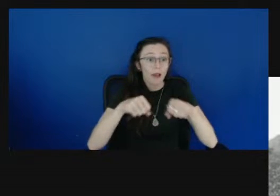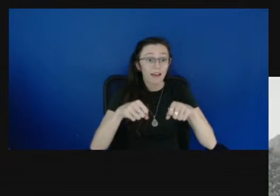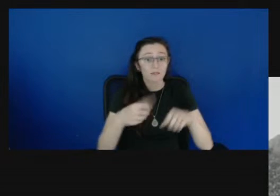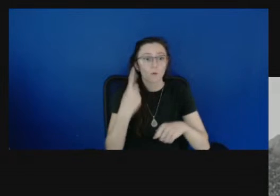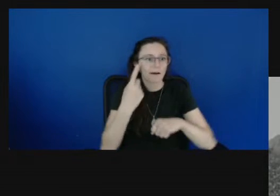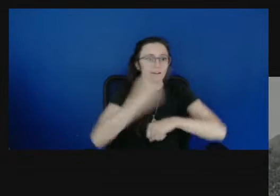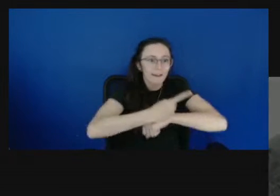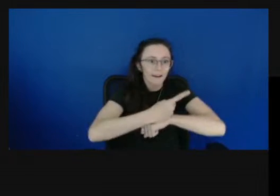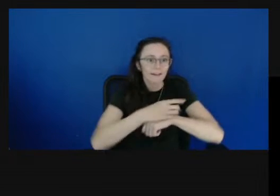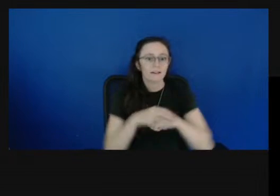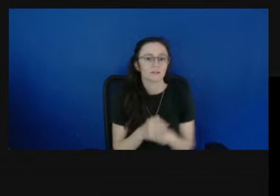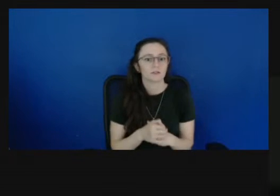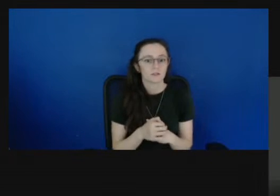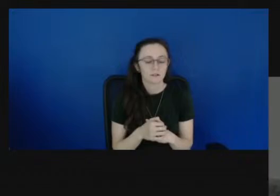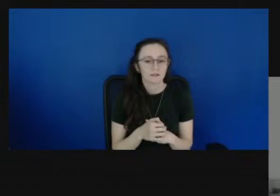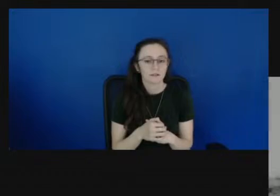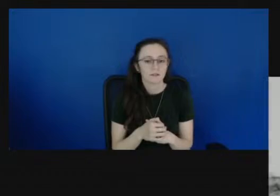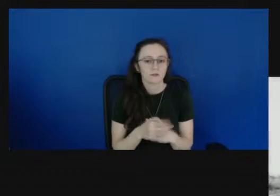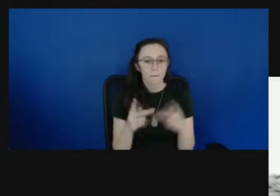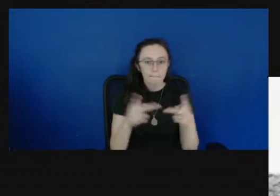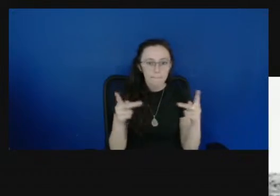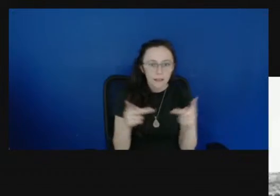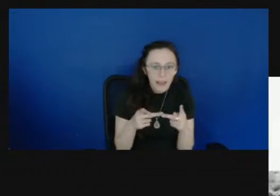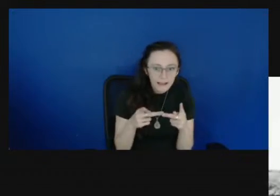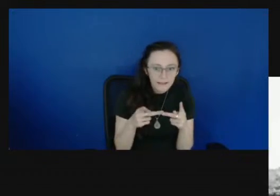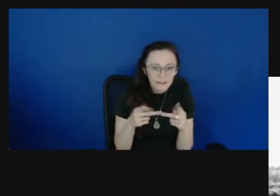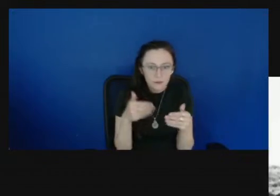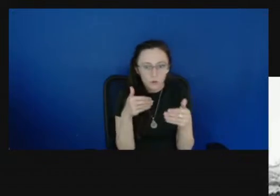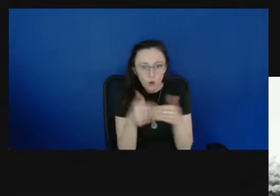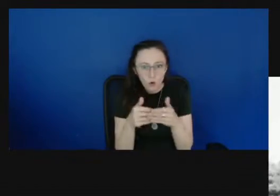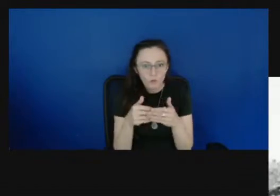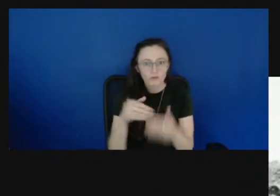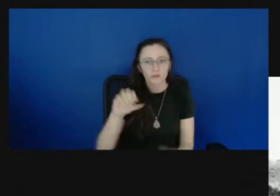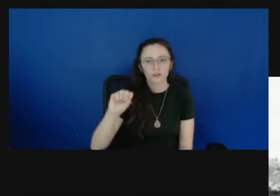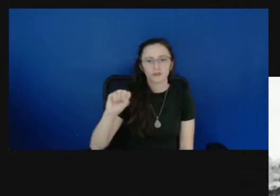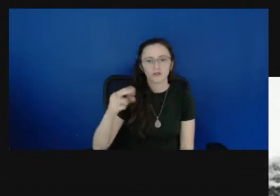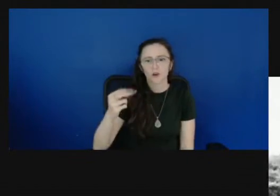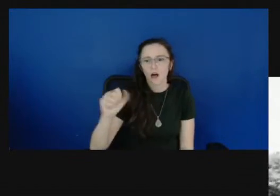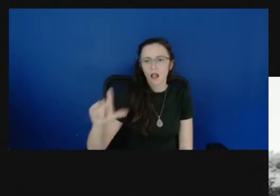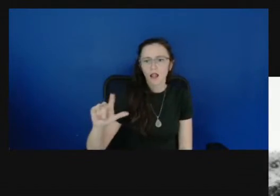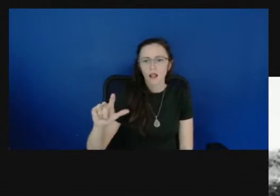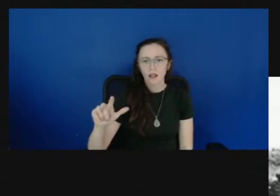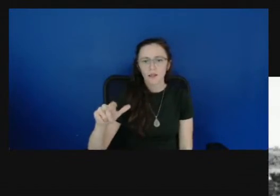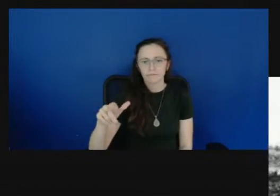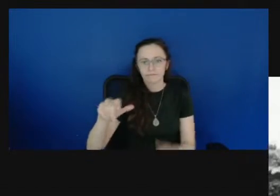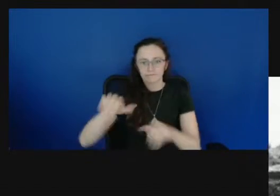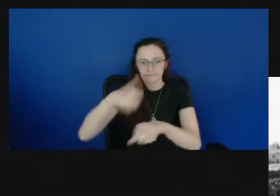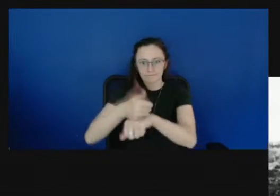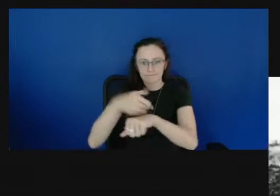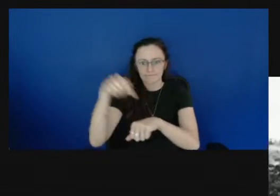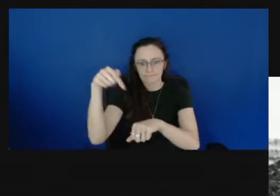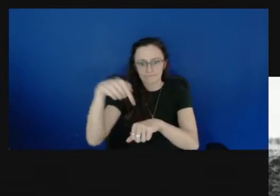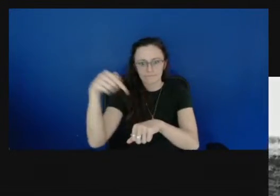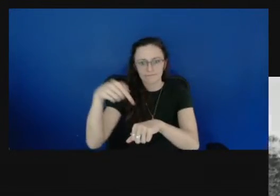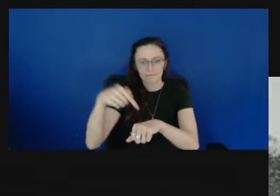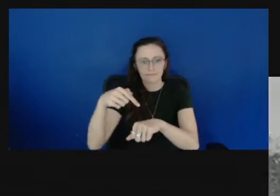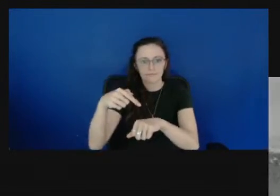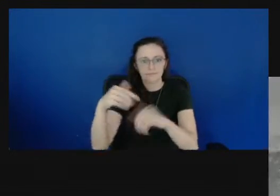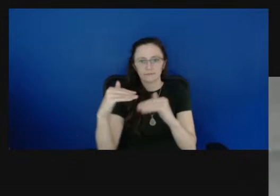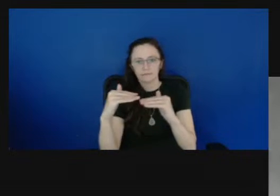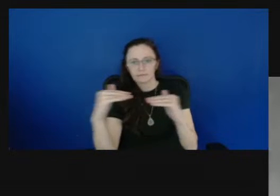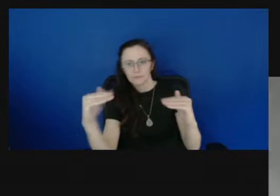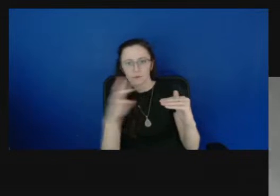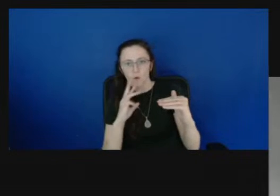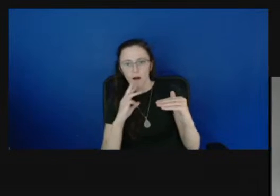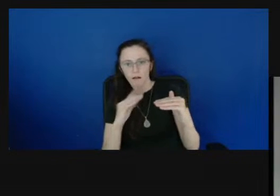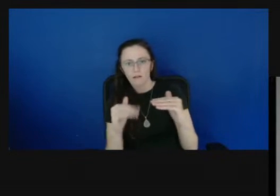so that places along the shore sank 8 or 10 feet below sea level, and there were coconut ponds where one could